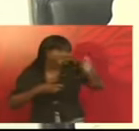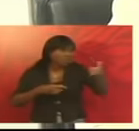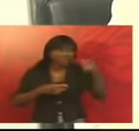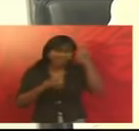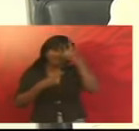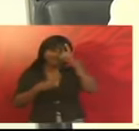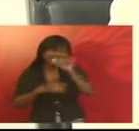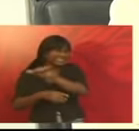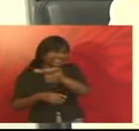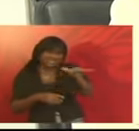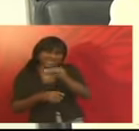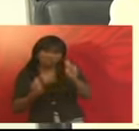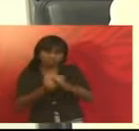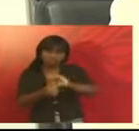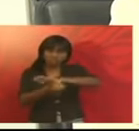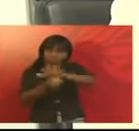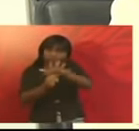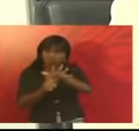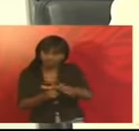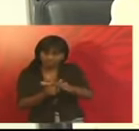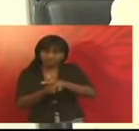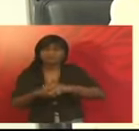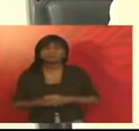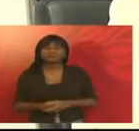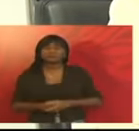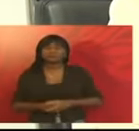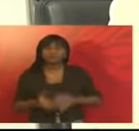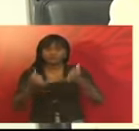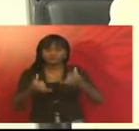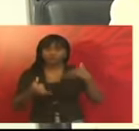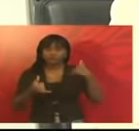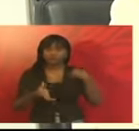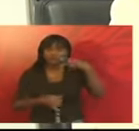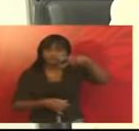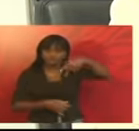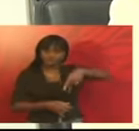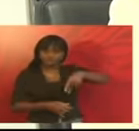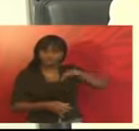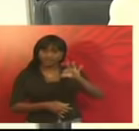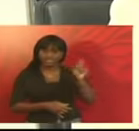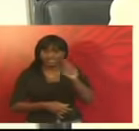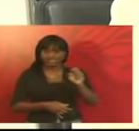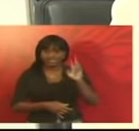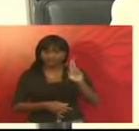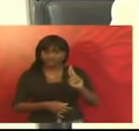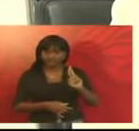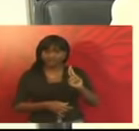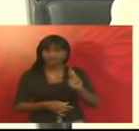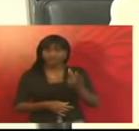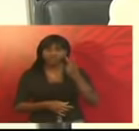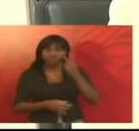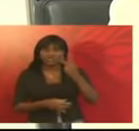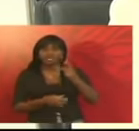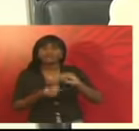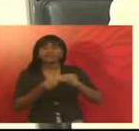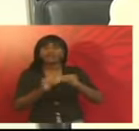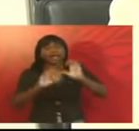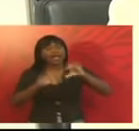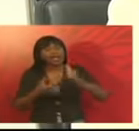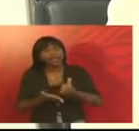no different with COVID-19. And now we have the Pfizer vaccine, which we've seen from the numbers, can